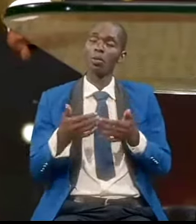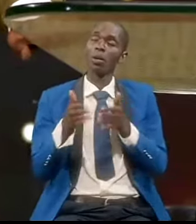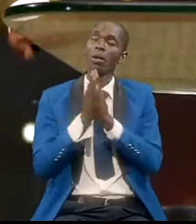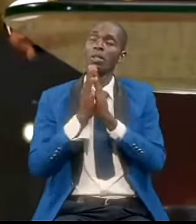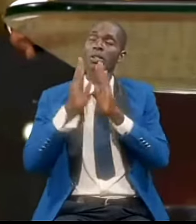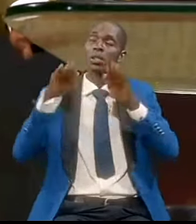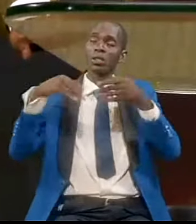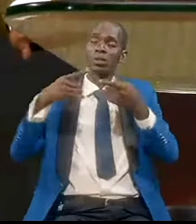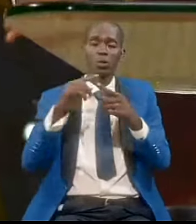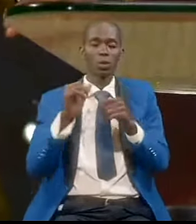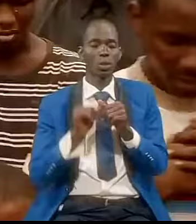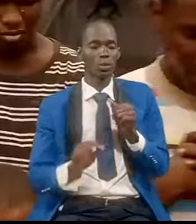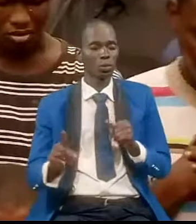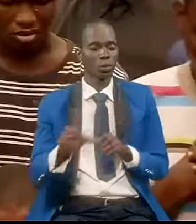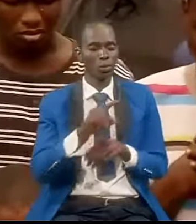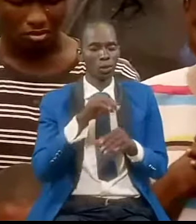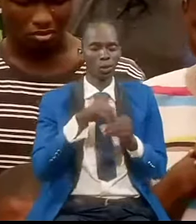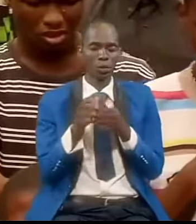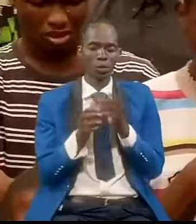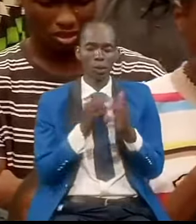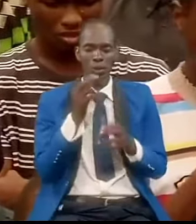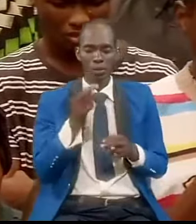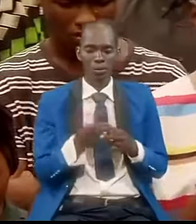everyone in Jesus' name.